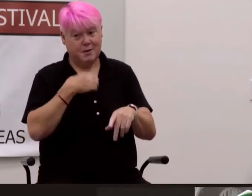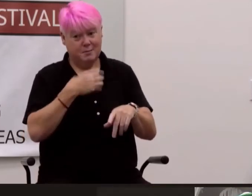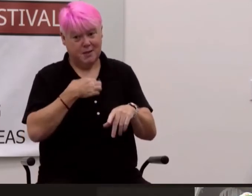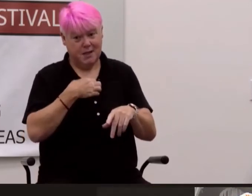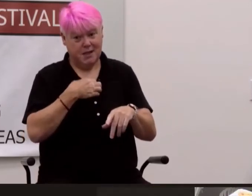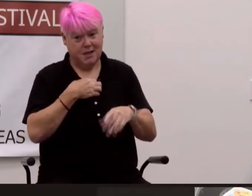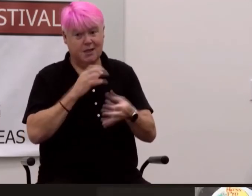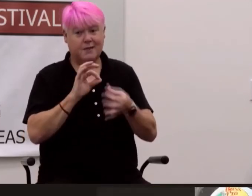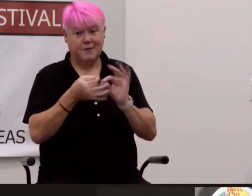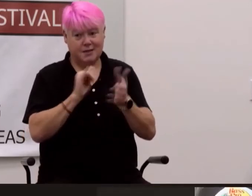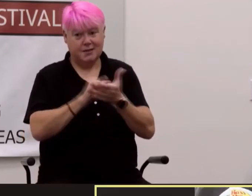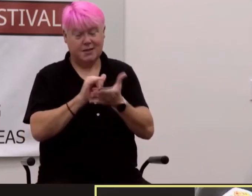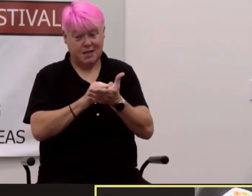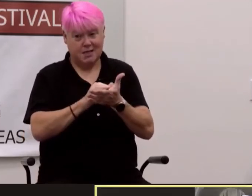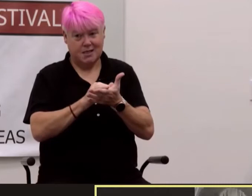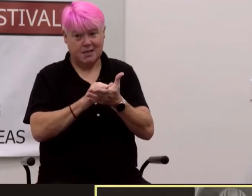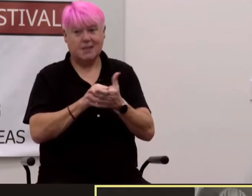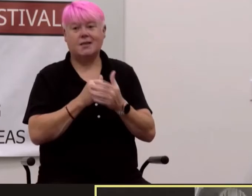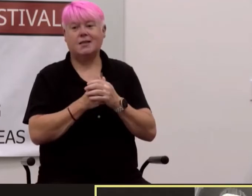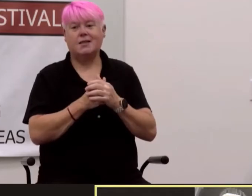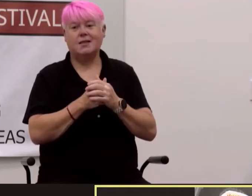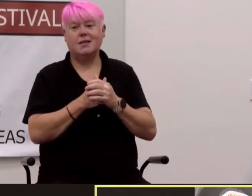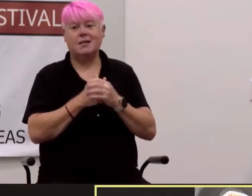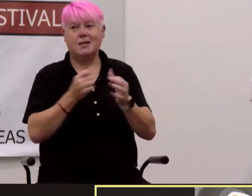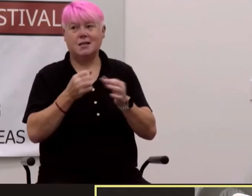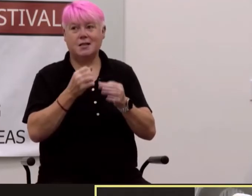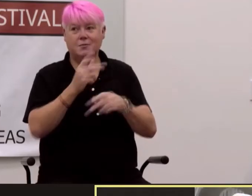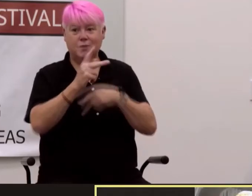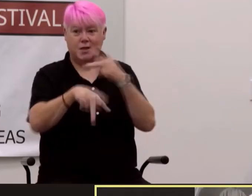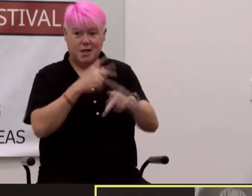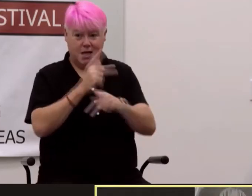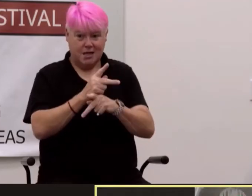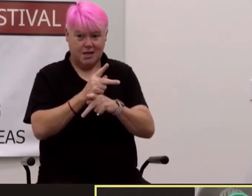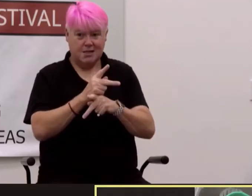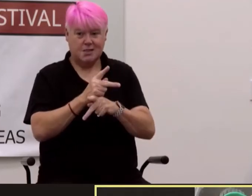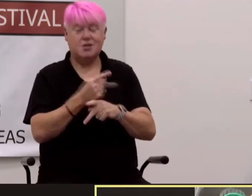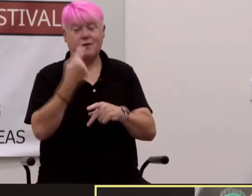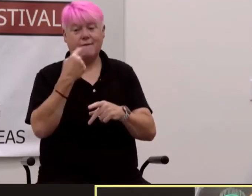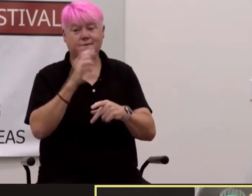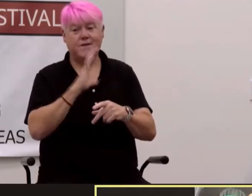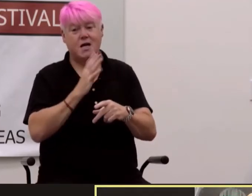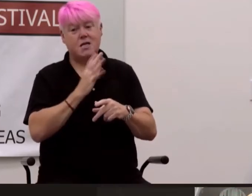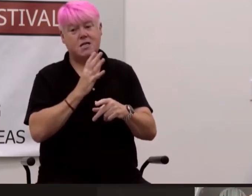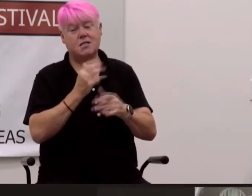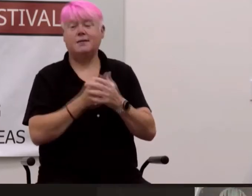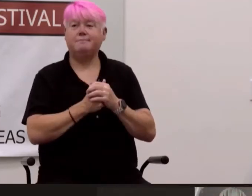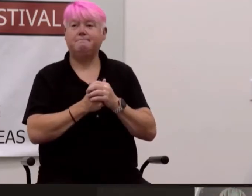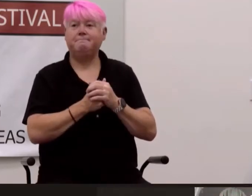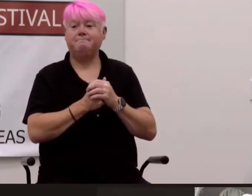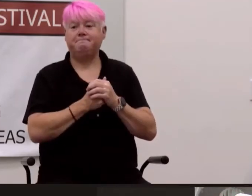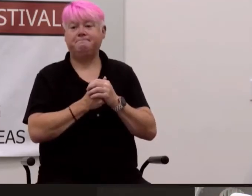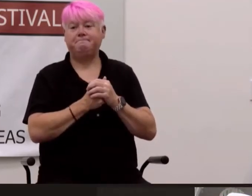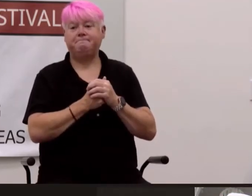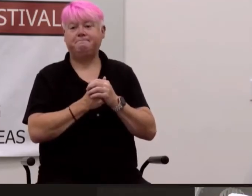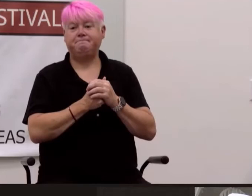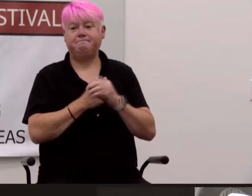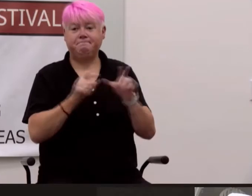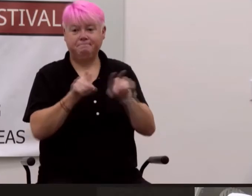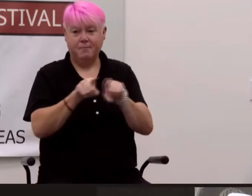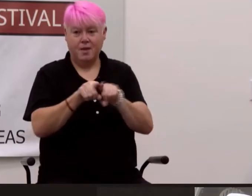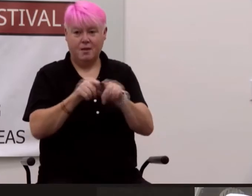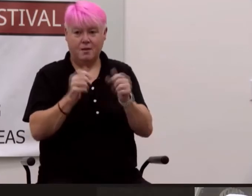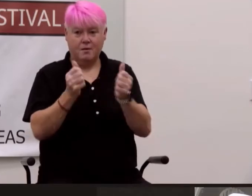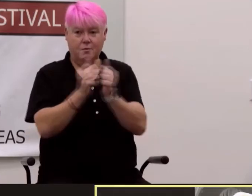very easy. Kill them with kindness. Trust me, they're fine. Yeah. But also with that said,